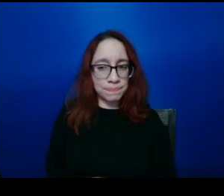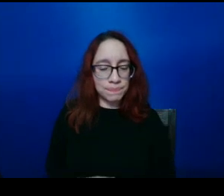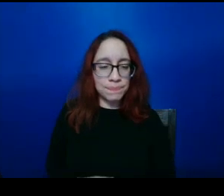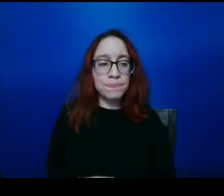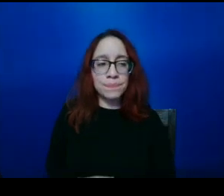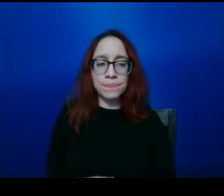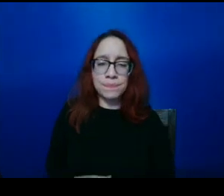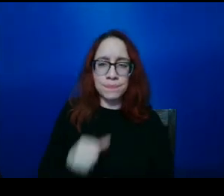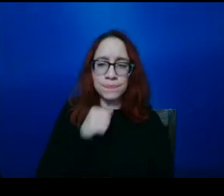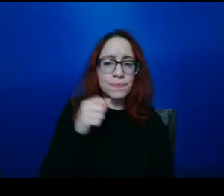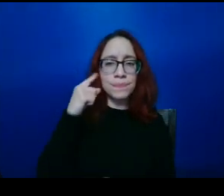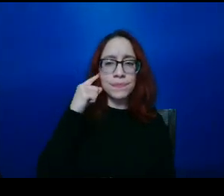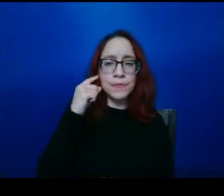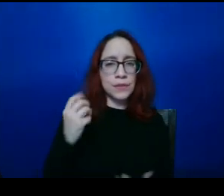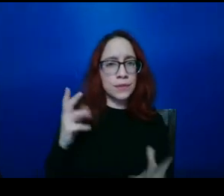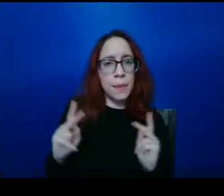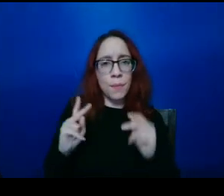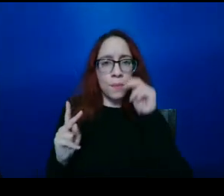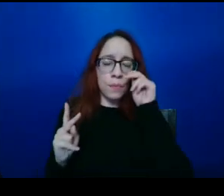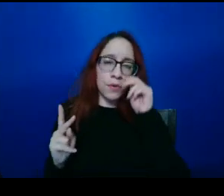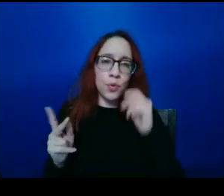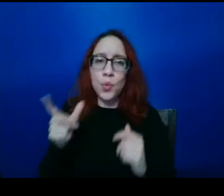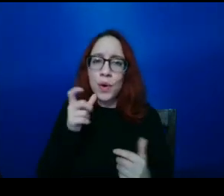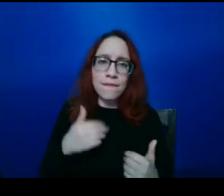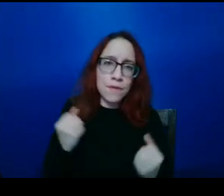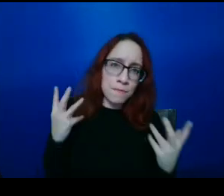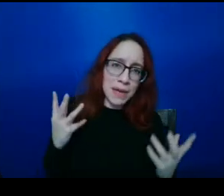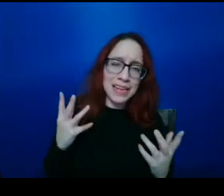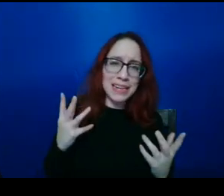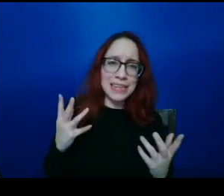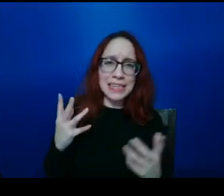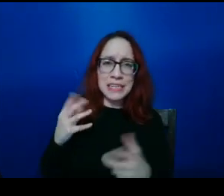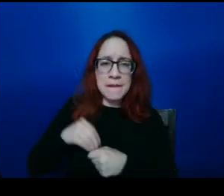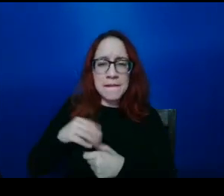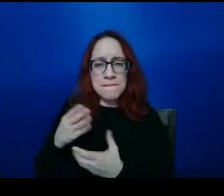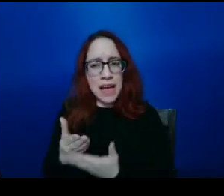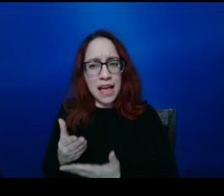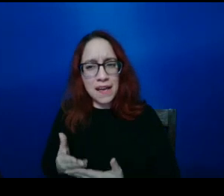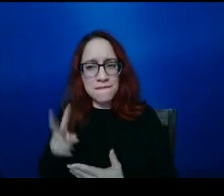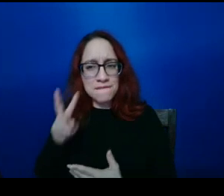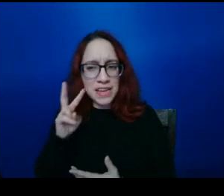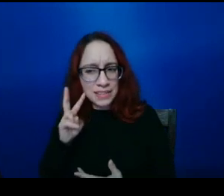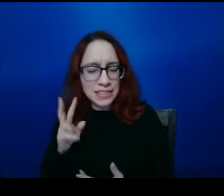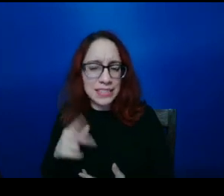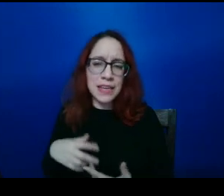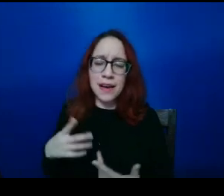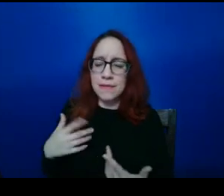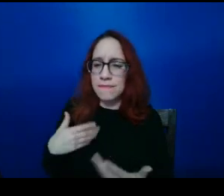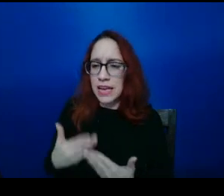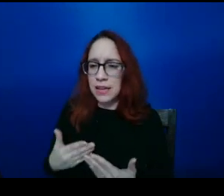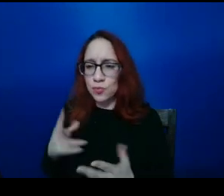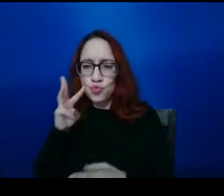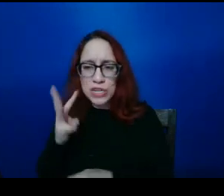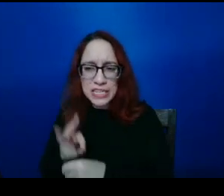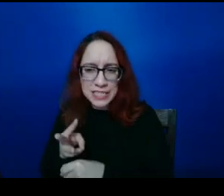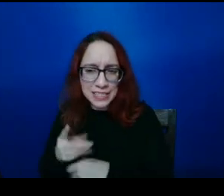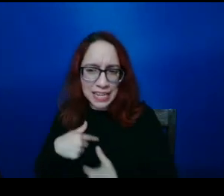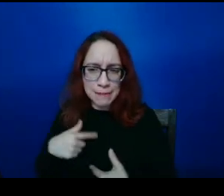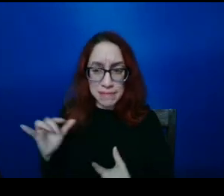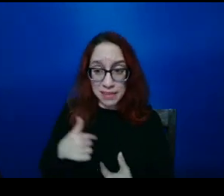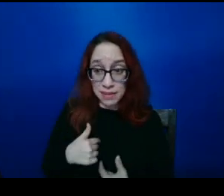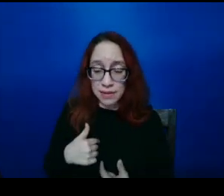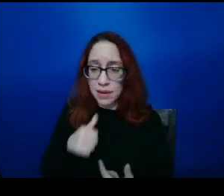don't think there's too many people who have as many insights, facts, witnesses, victims as I do. And I'm